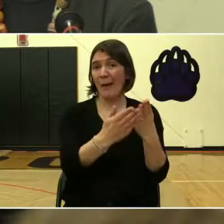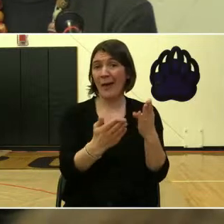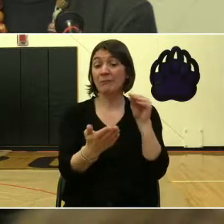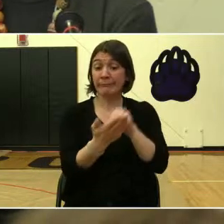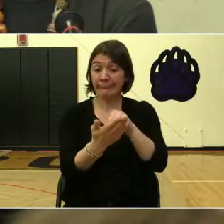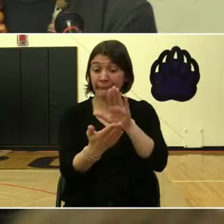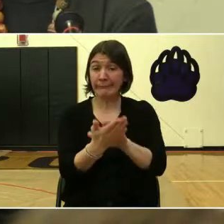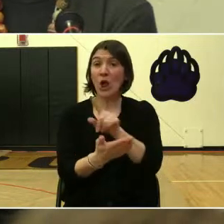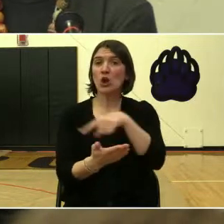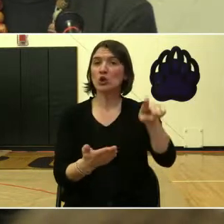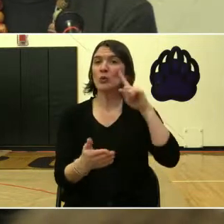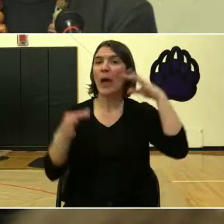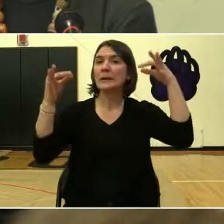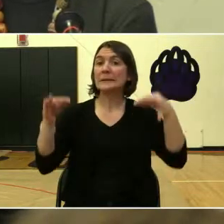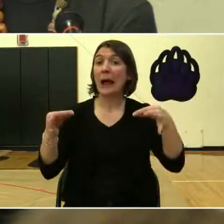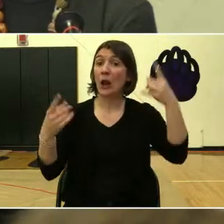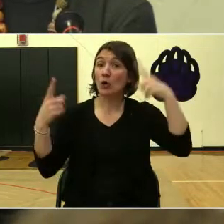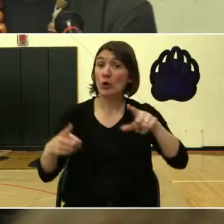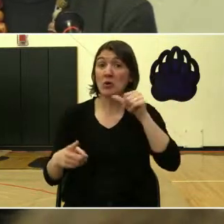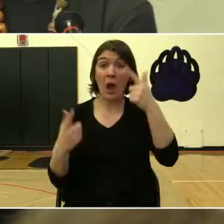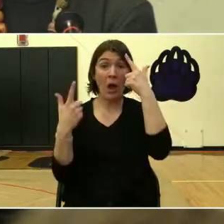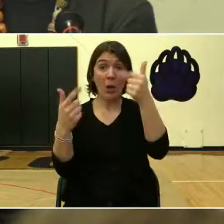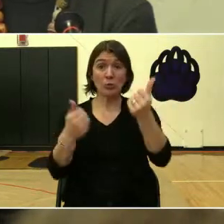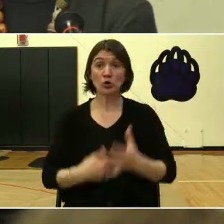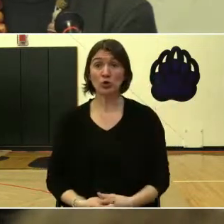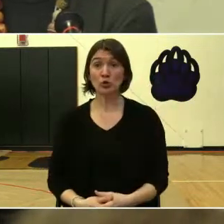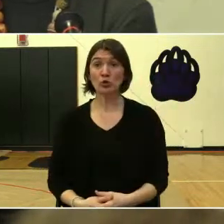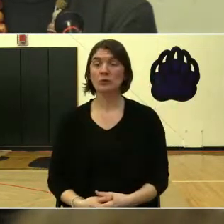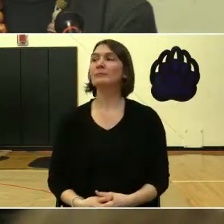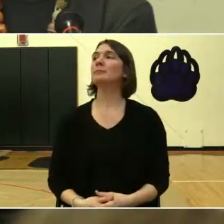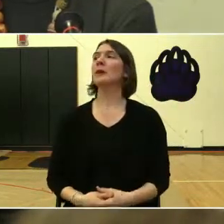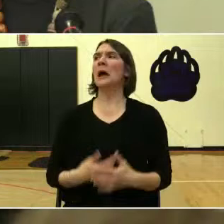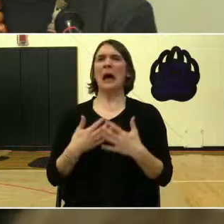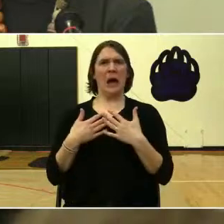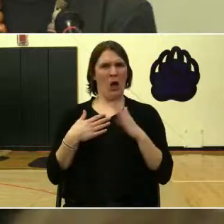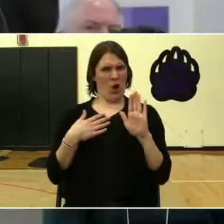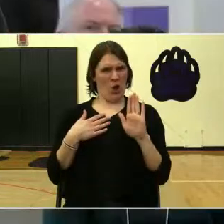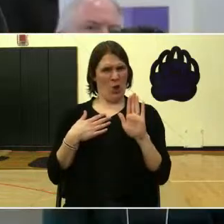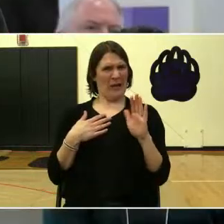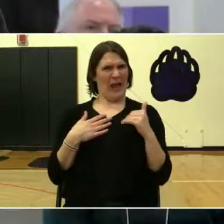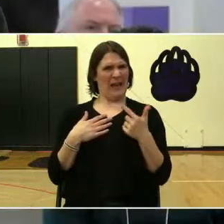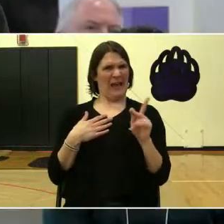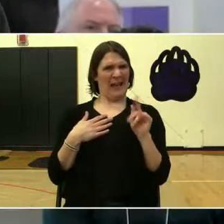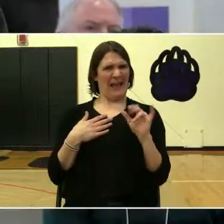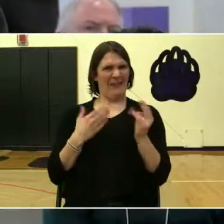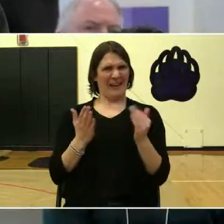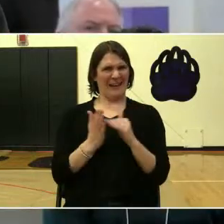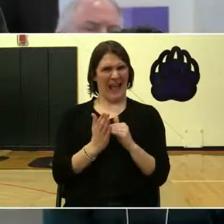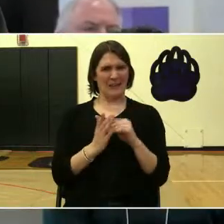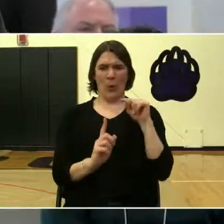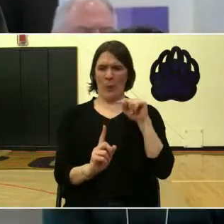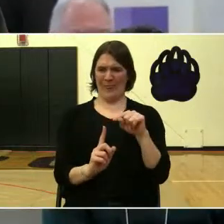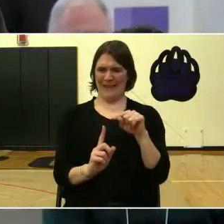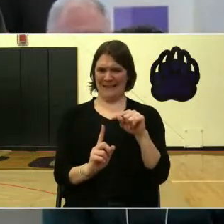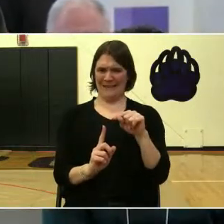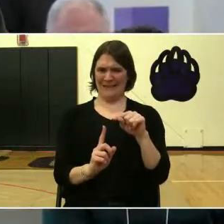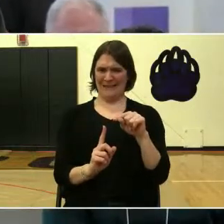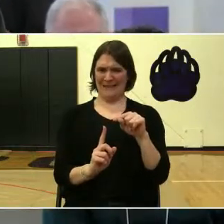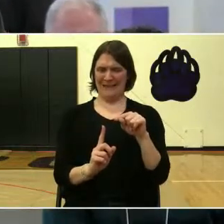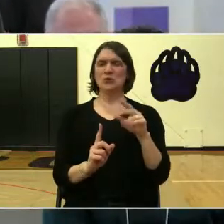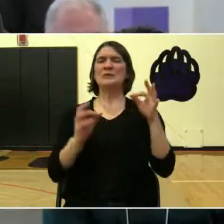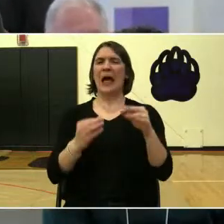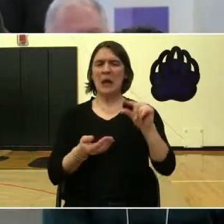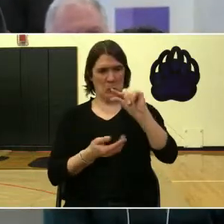you to see if you agree with that certainly so and I guess the so this came about to